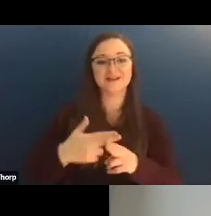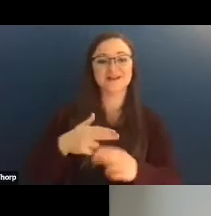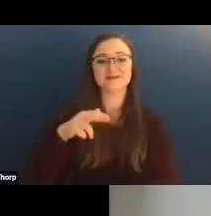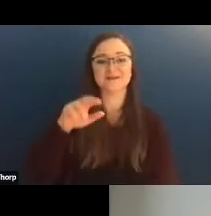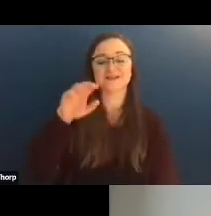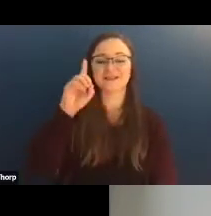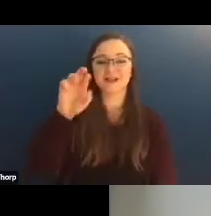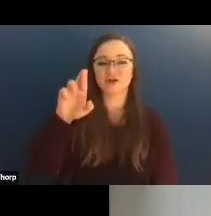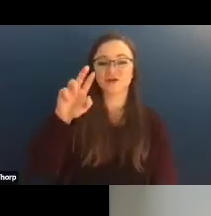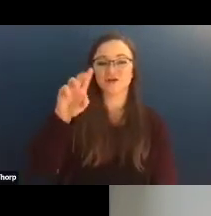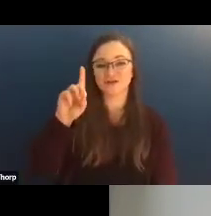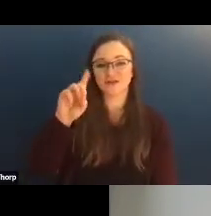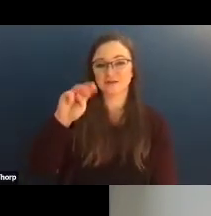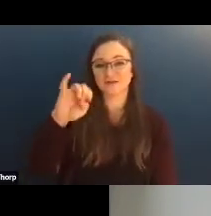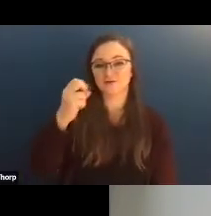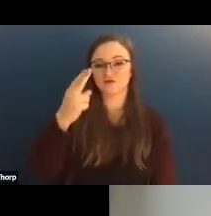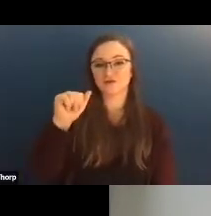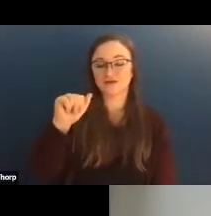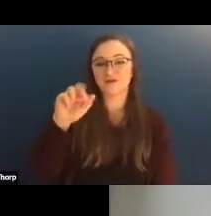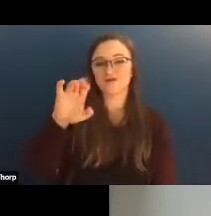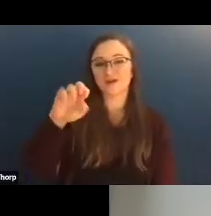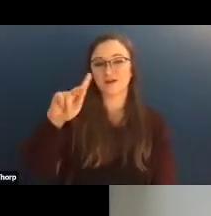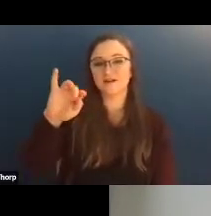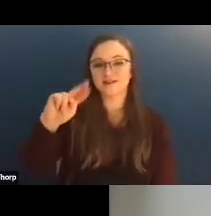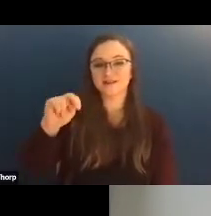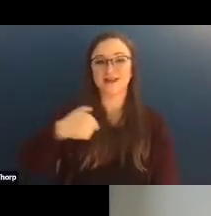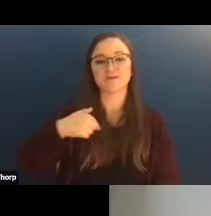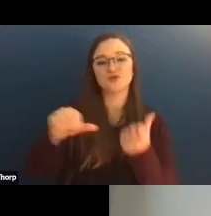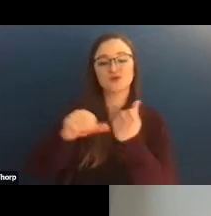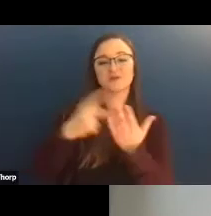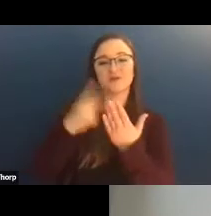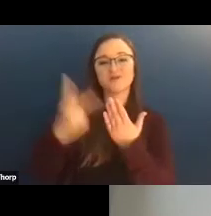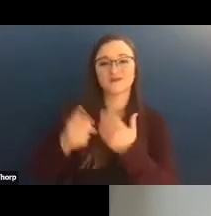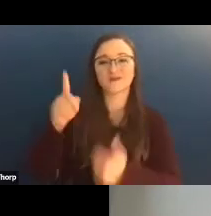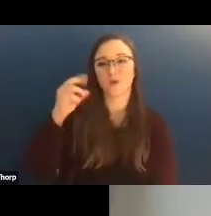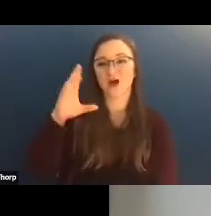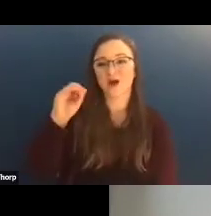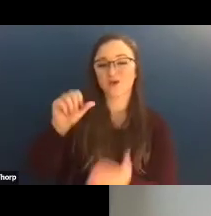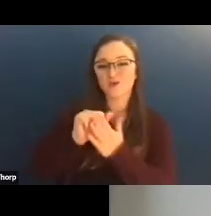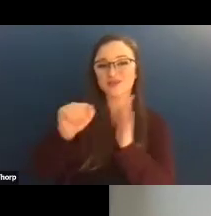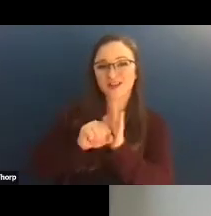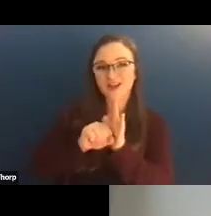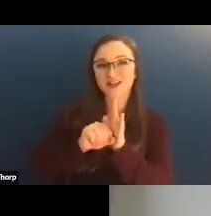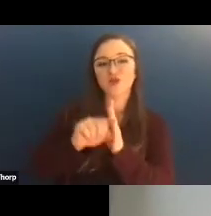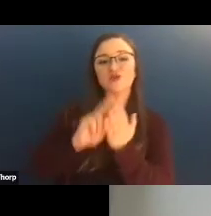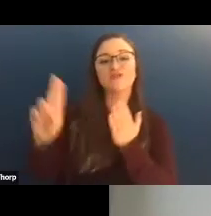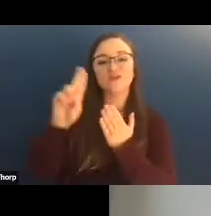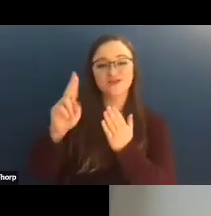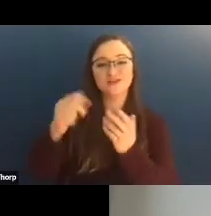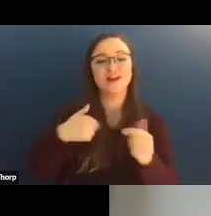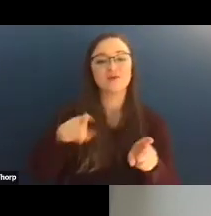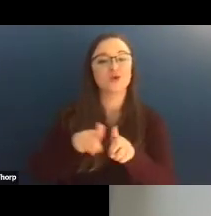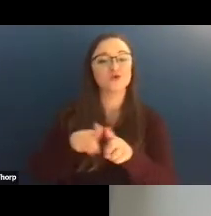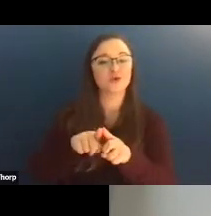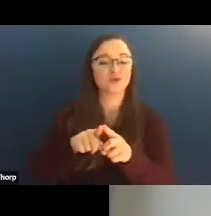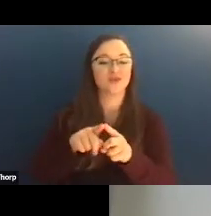Rankin. I am an associate professor at The Ohio State University. I am also the Associate Dean